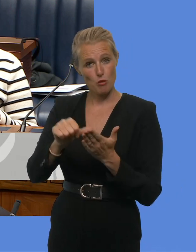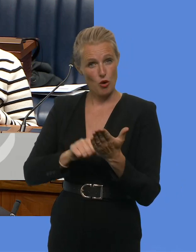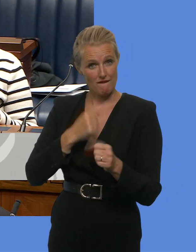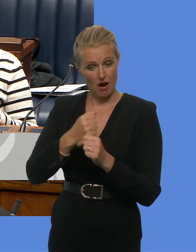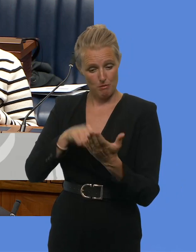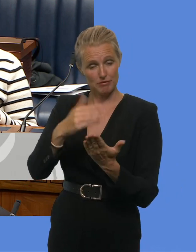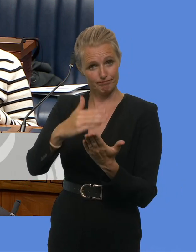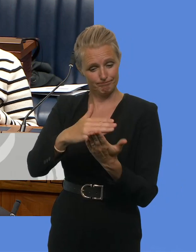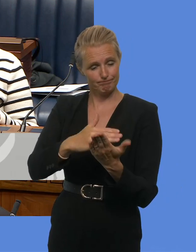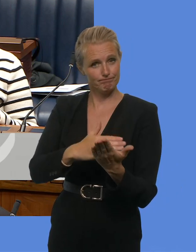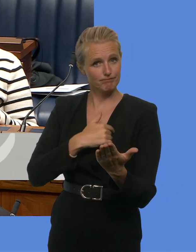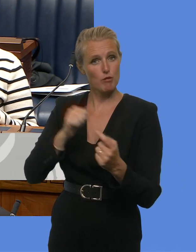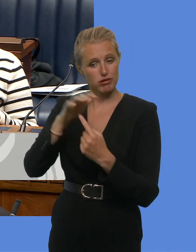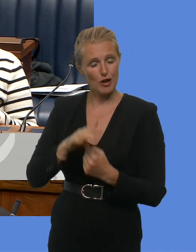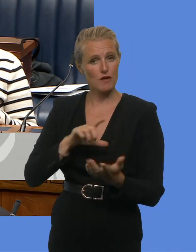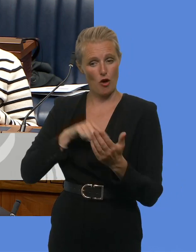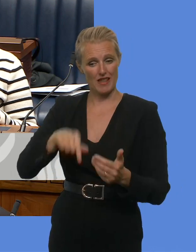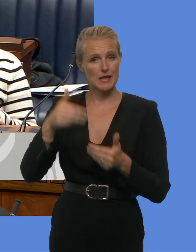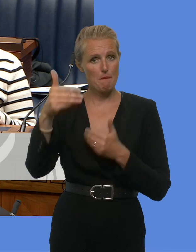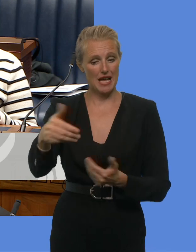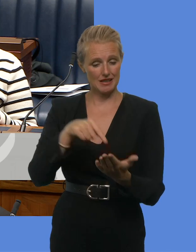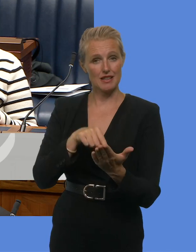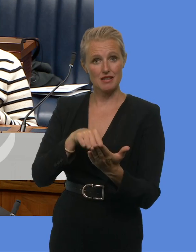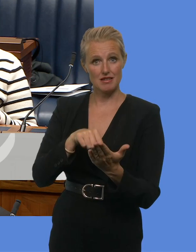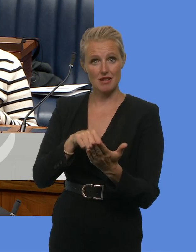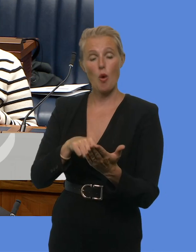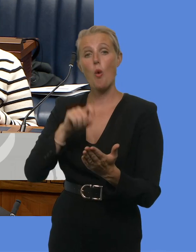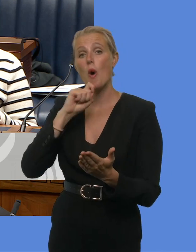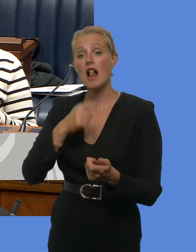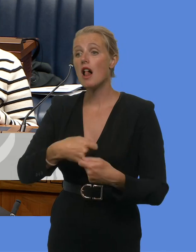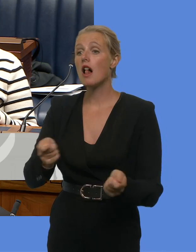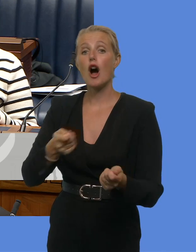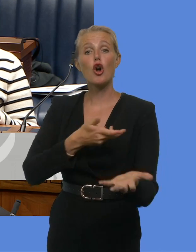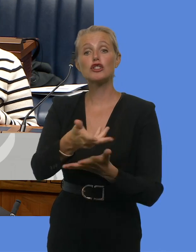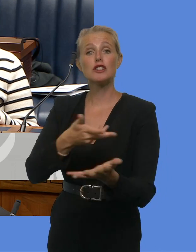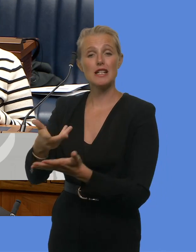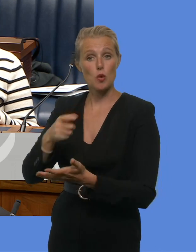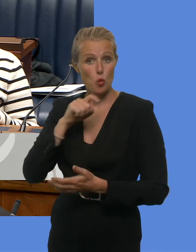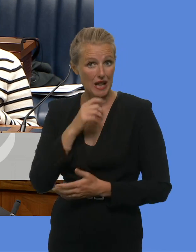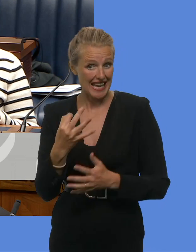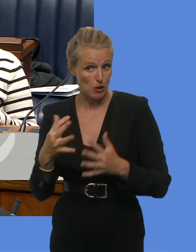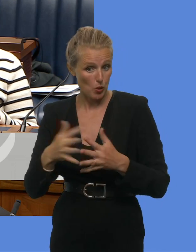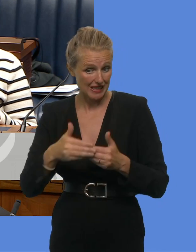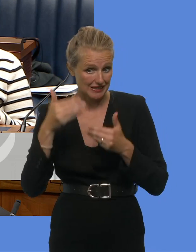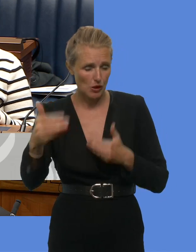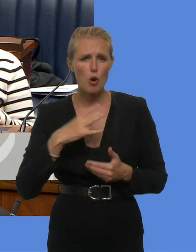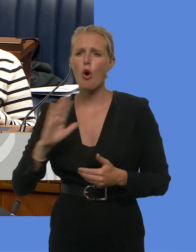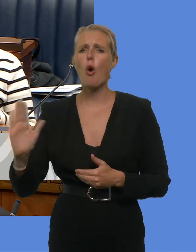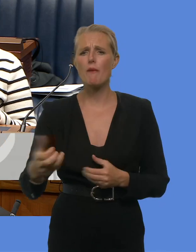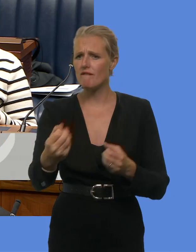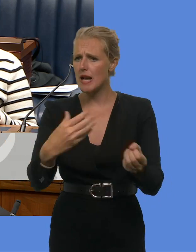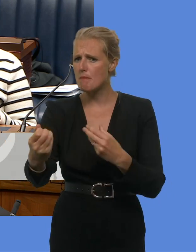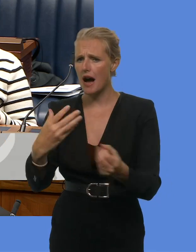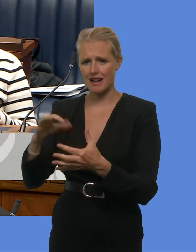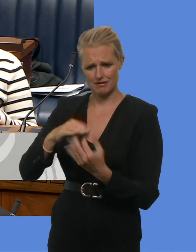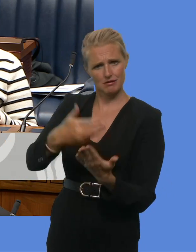this mandate. A public consultation on the draft programme for government will run for 8 weeks, and we invite everyone to have their say and get involved. Following the consultation